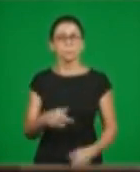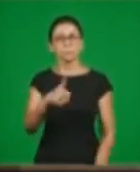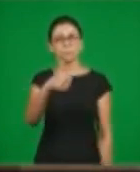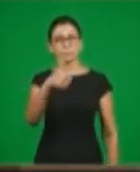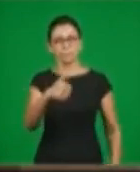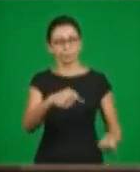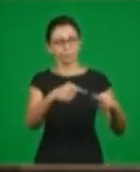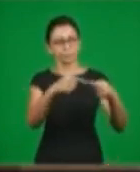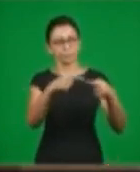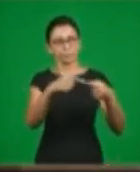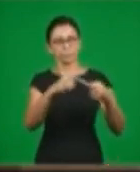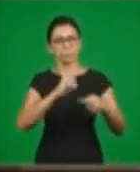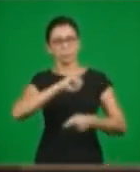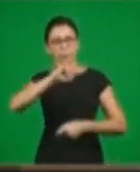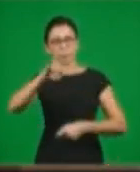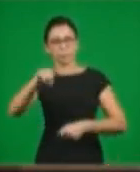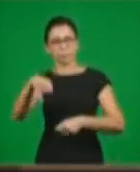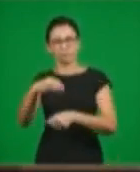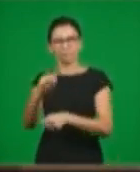Jerusalem,